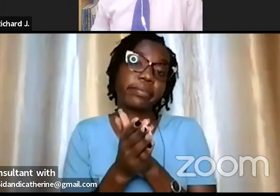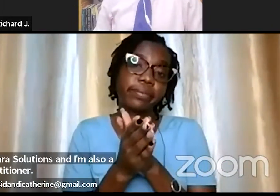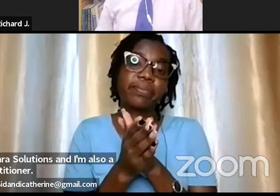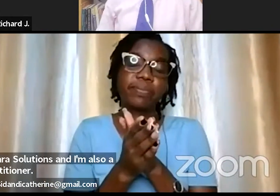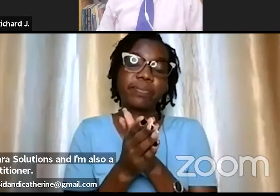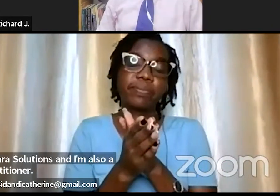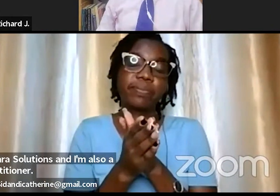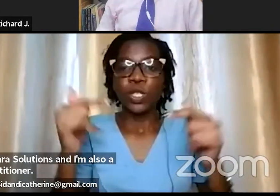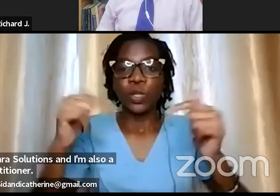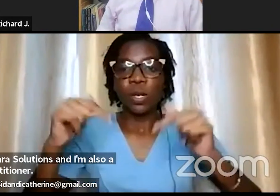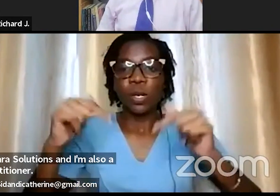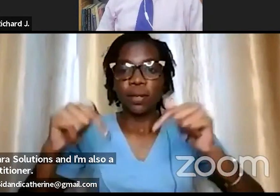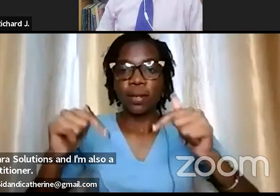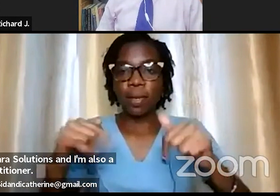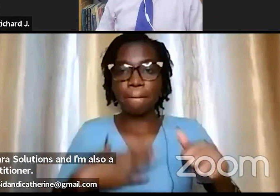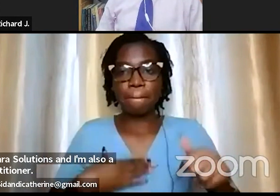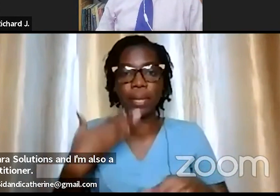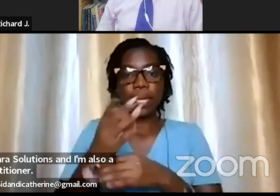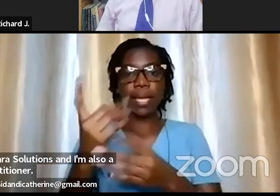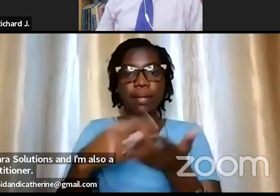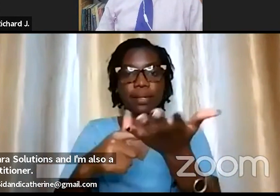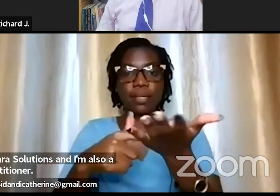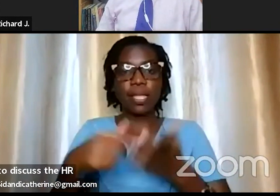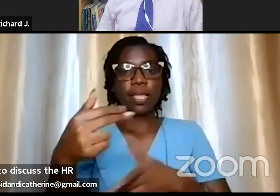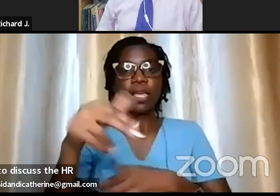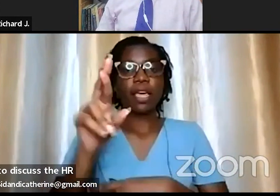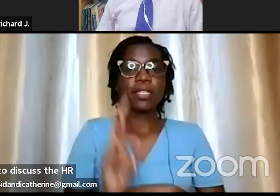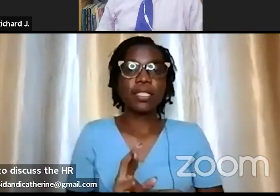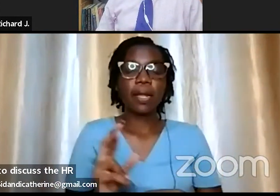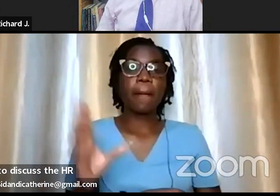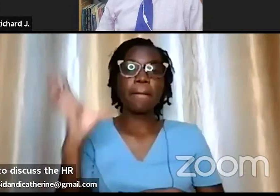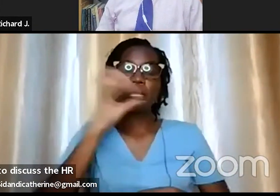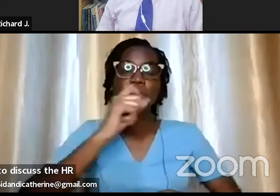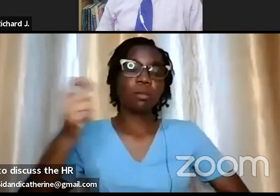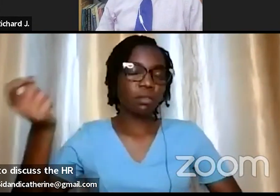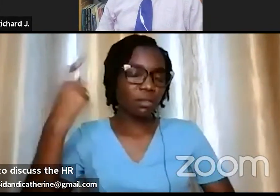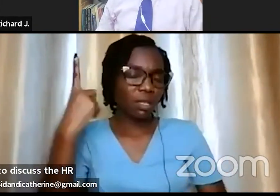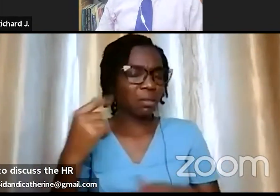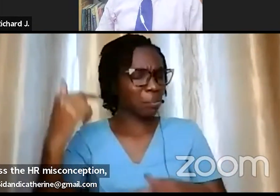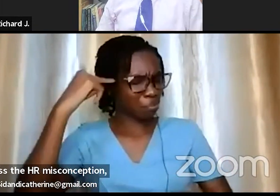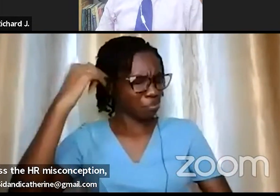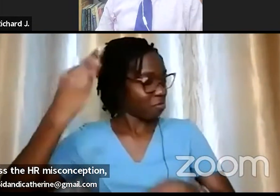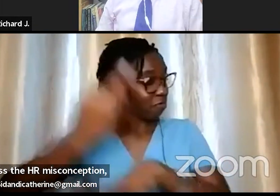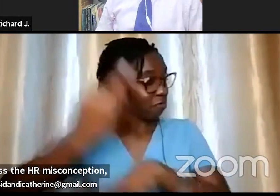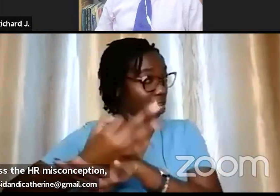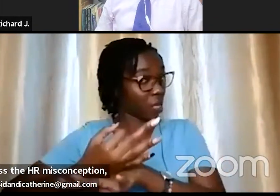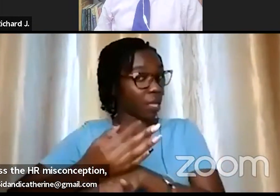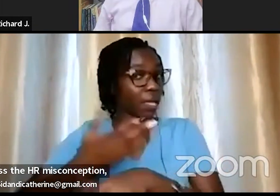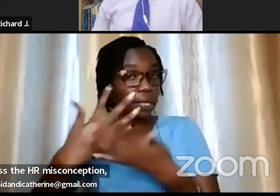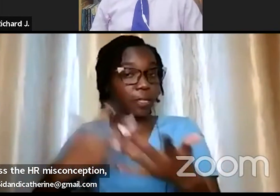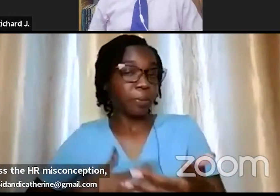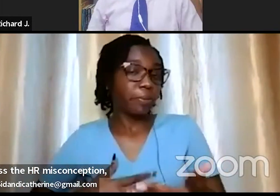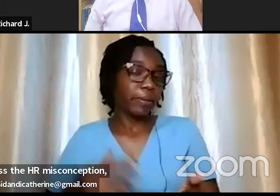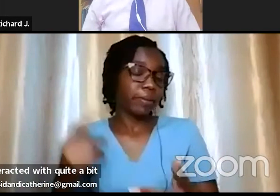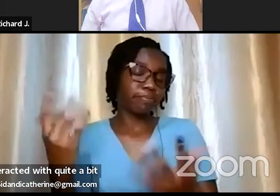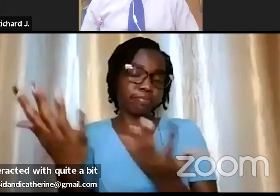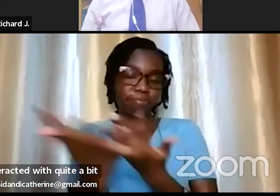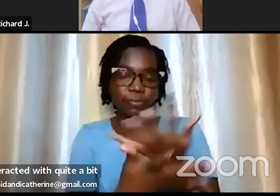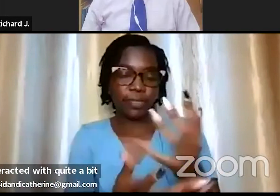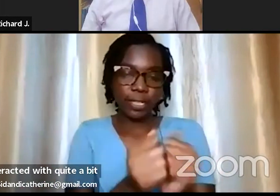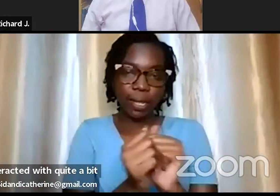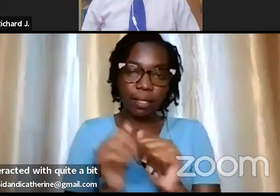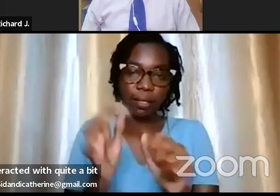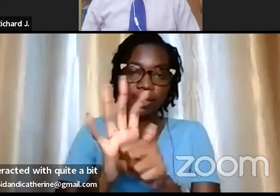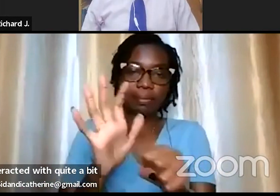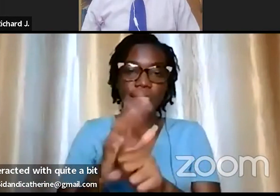Today we are here to discuss the HR misconception, something that I have interacted with quite a bit following my years